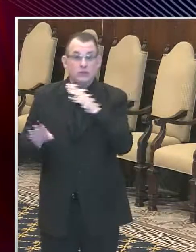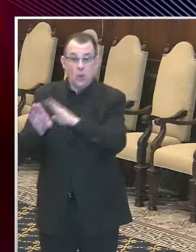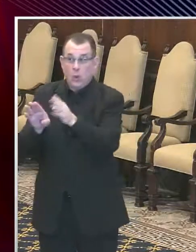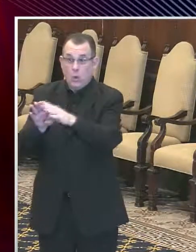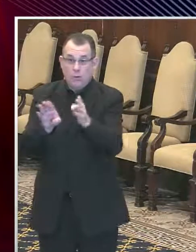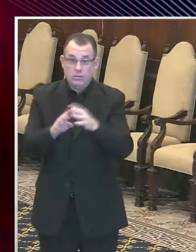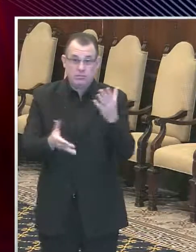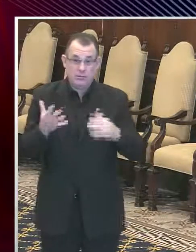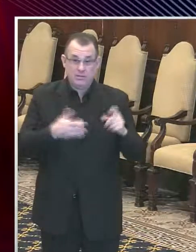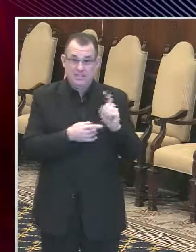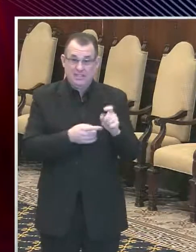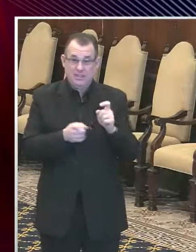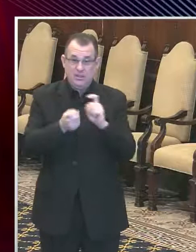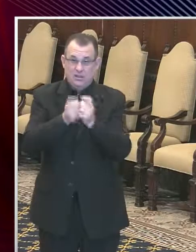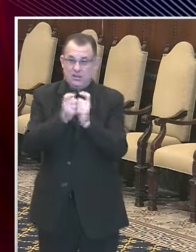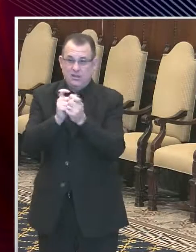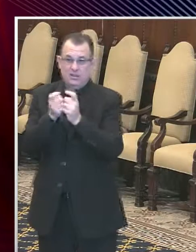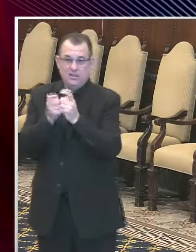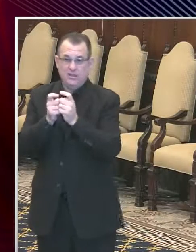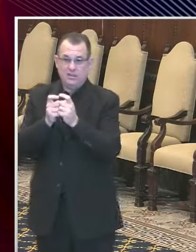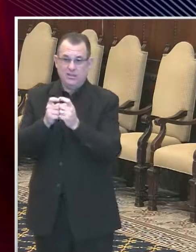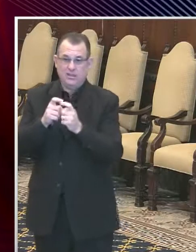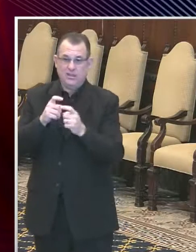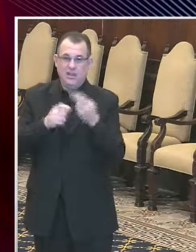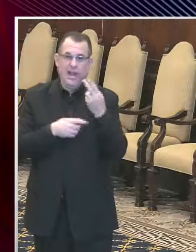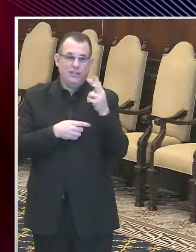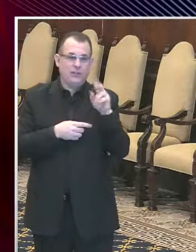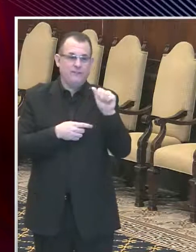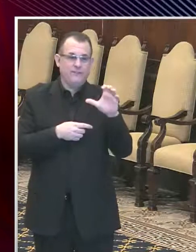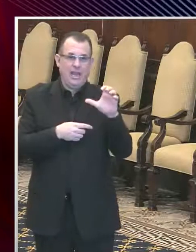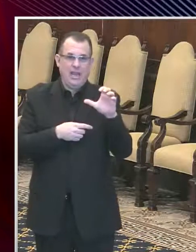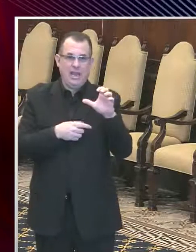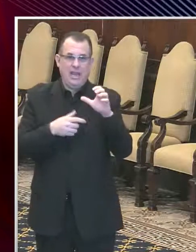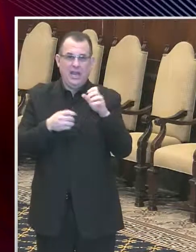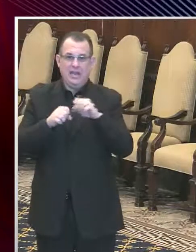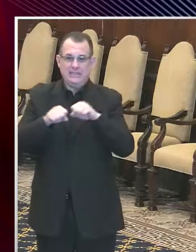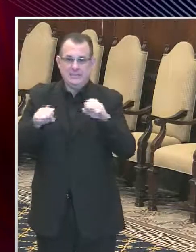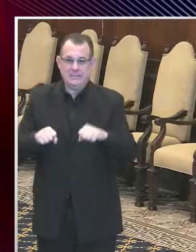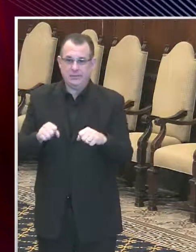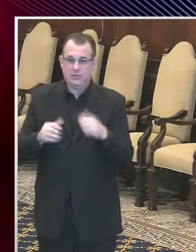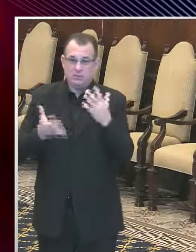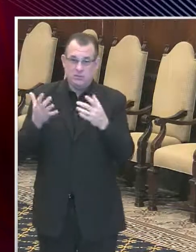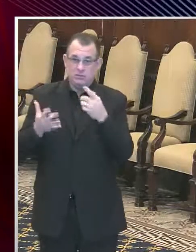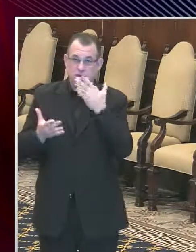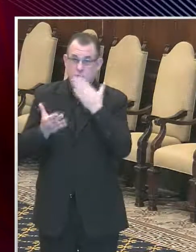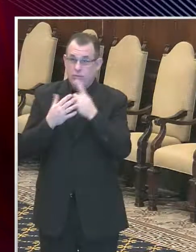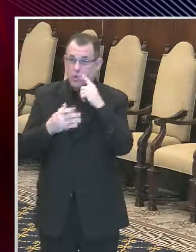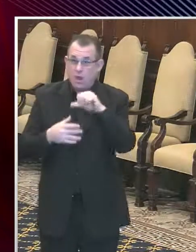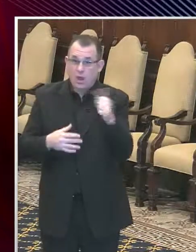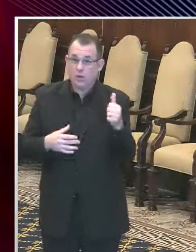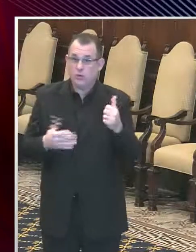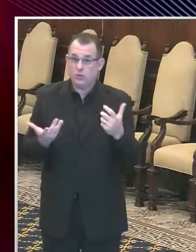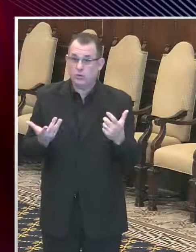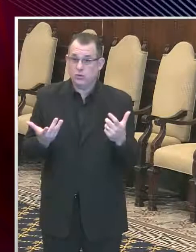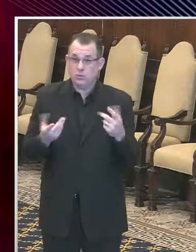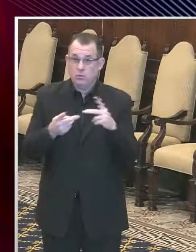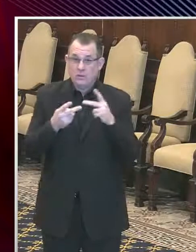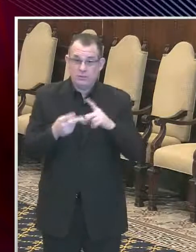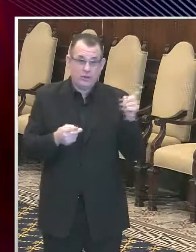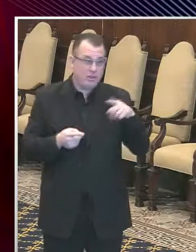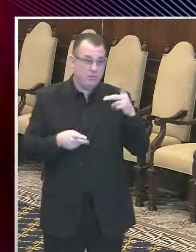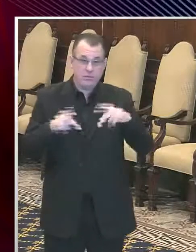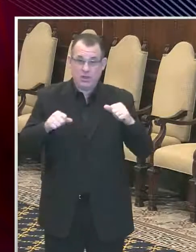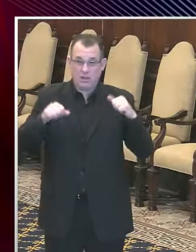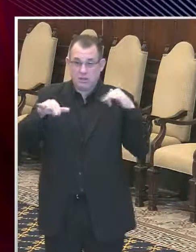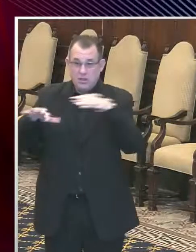reconfigure completely or might need to reconfigure HVAC systems. And that might be true for other places where people gather, like theaters, if they start